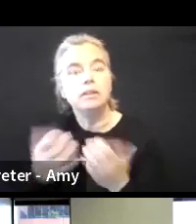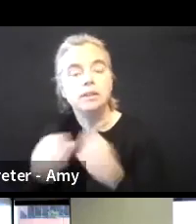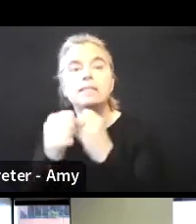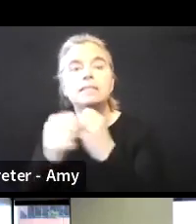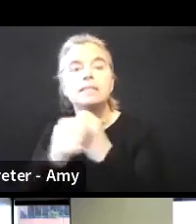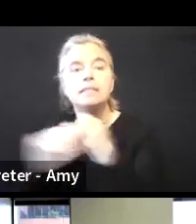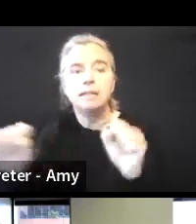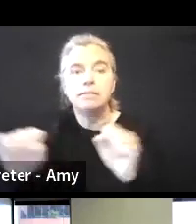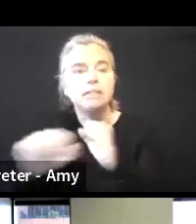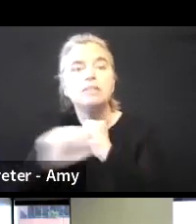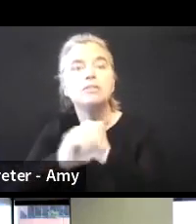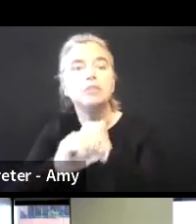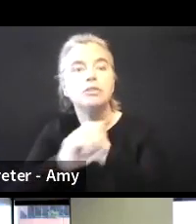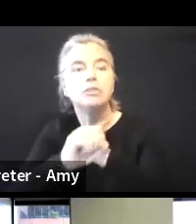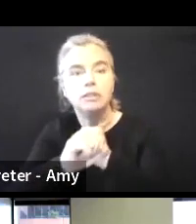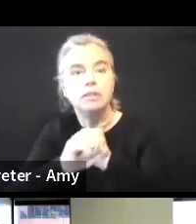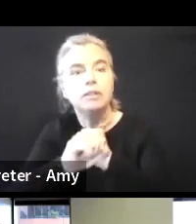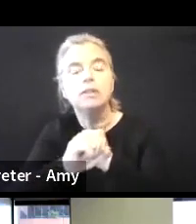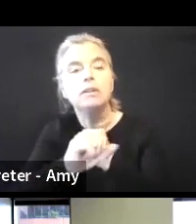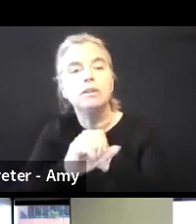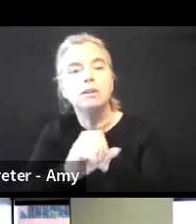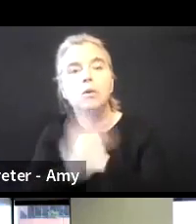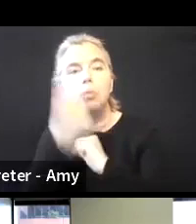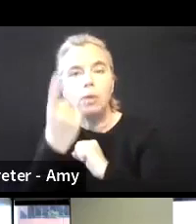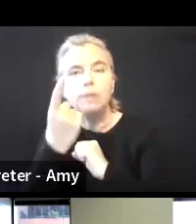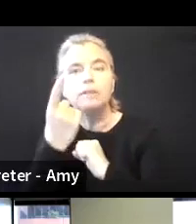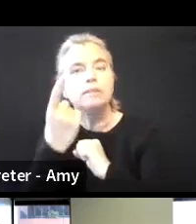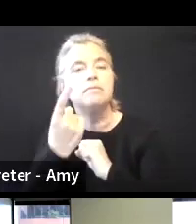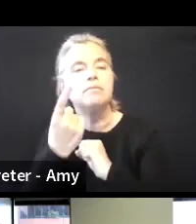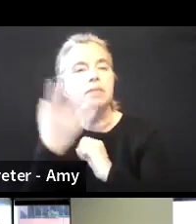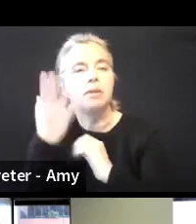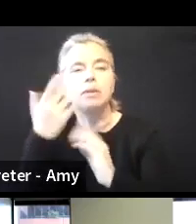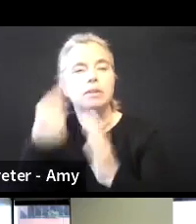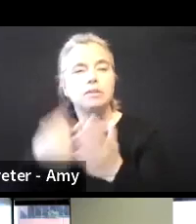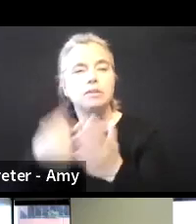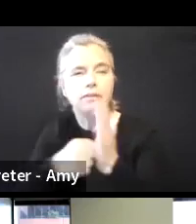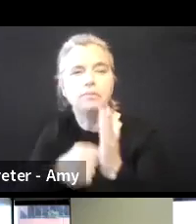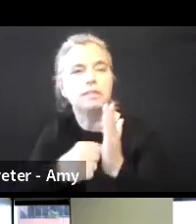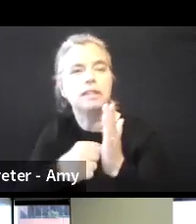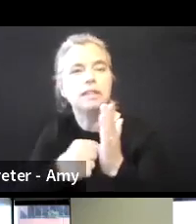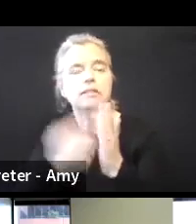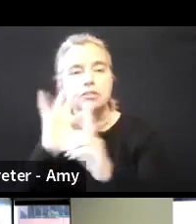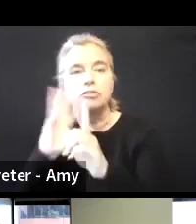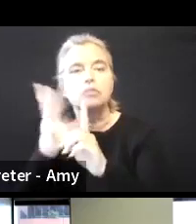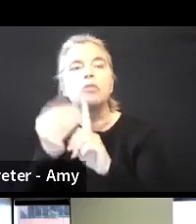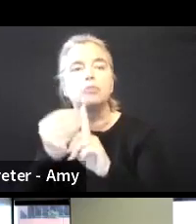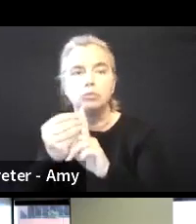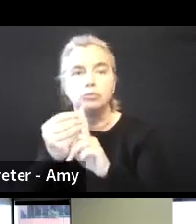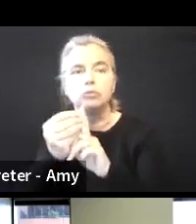the one issue that I wanted to point out is really culturally what we are trying to